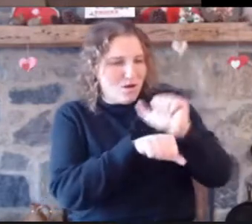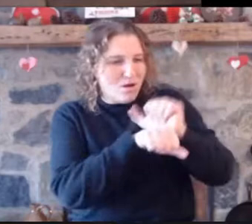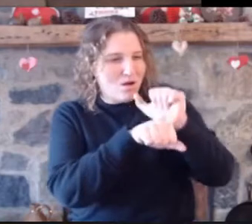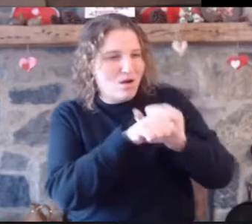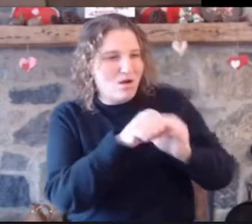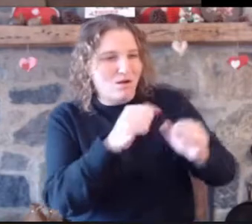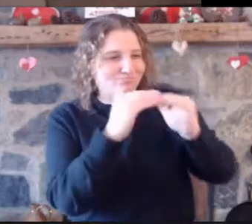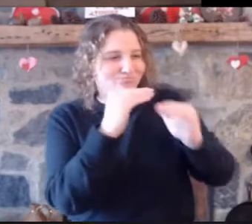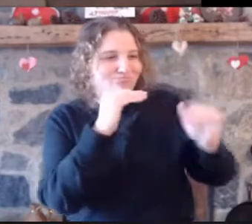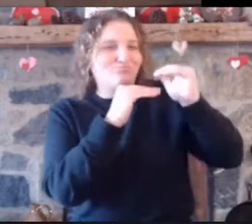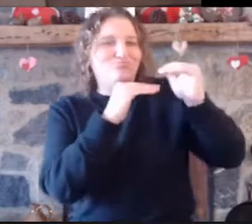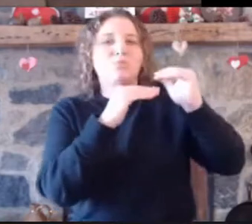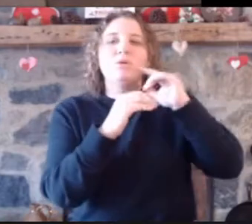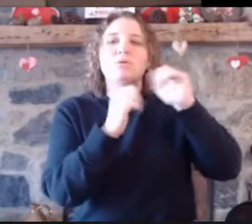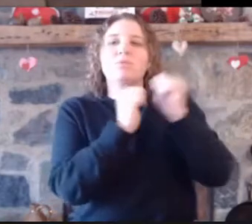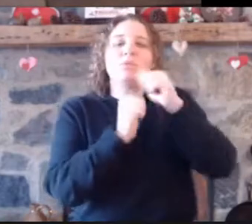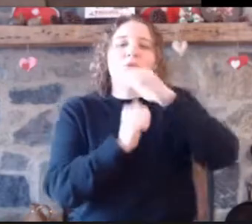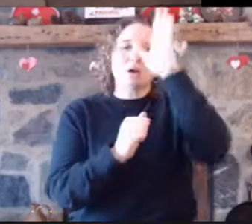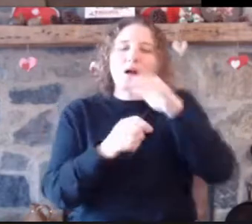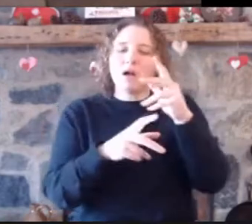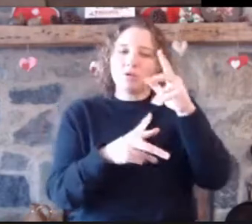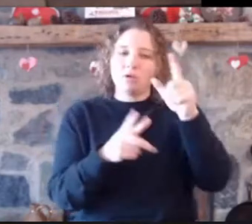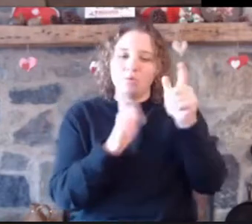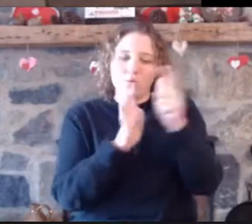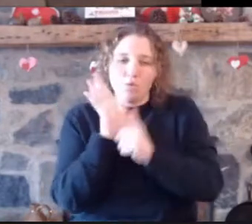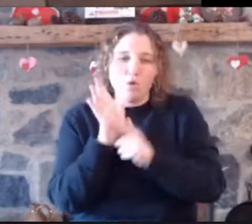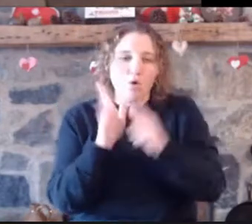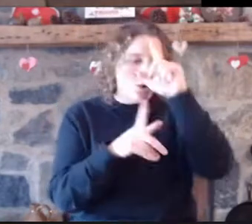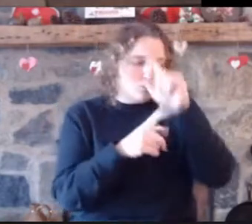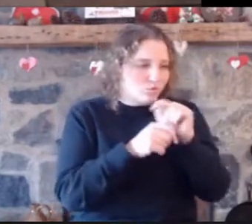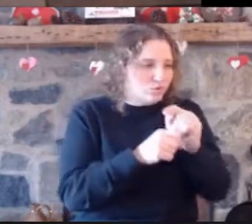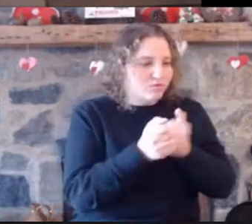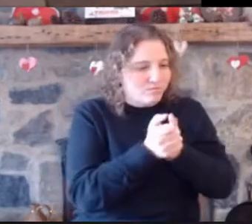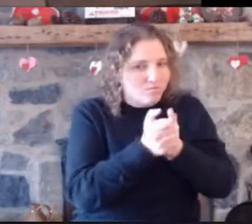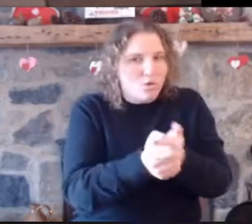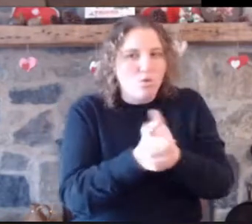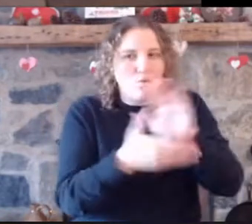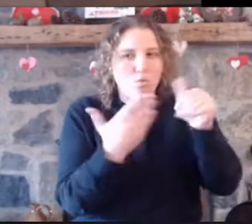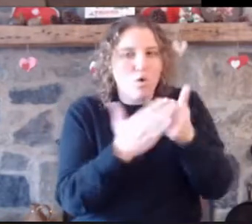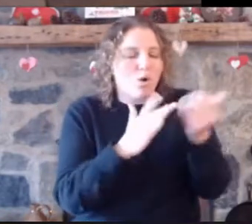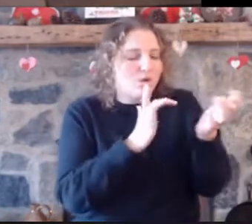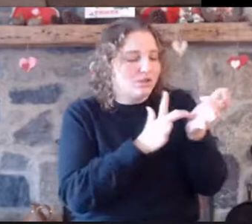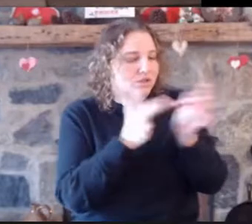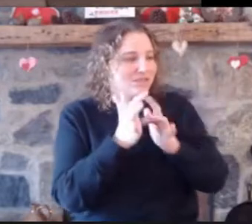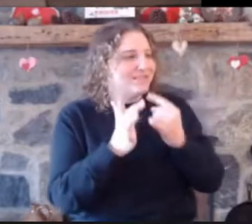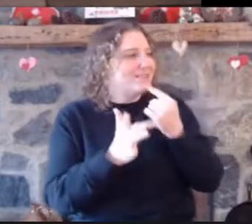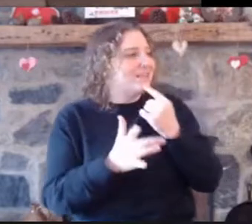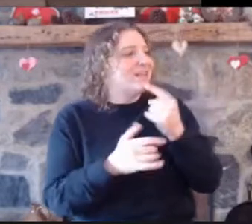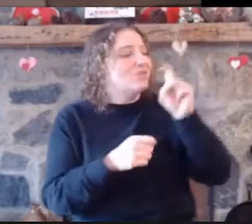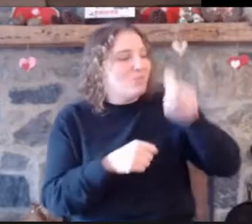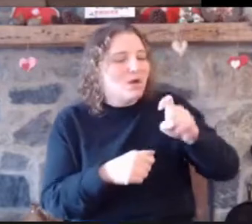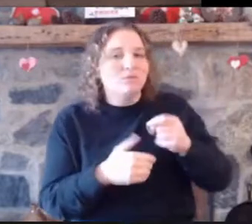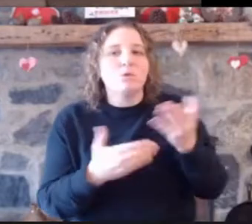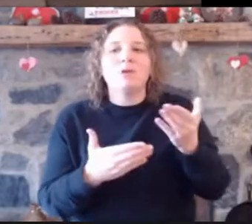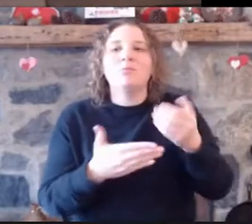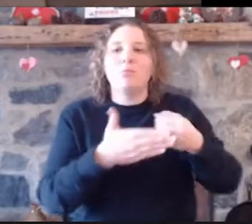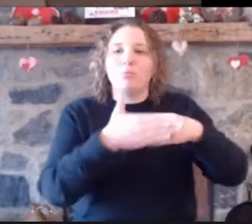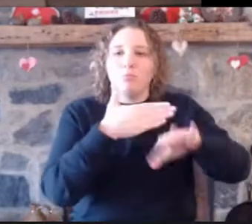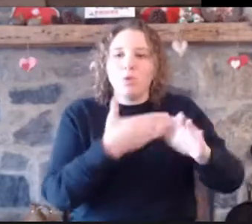He keeps the law. He keeps the tradition. He does everything right. And Jesus said to him, you must be born